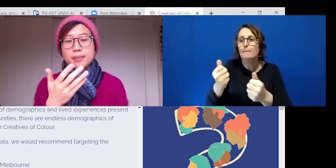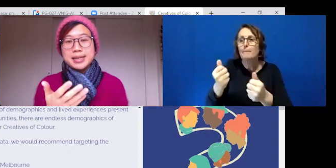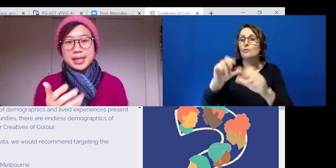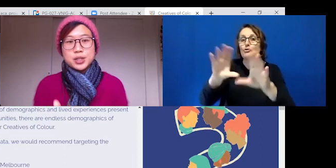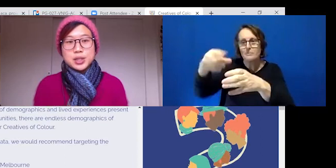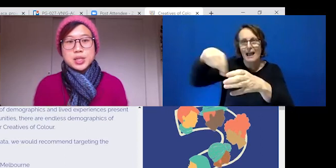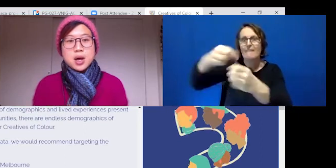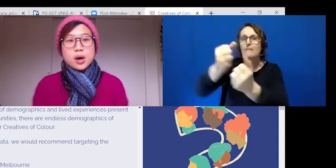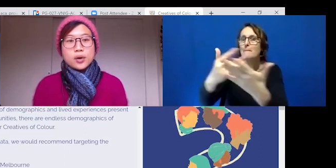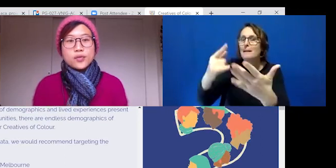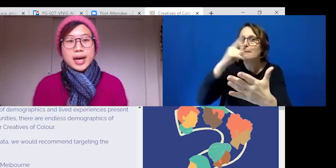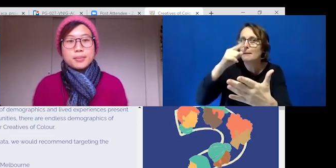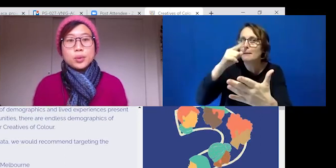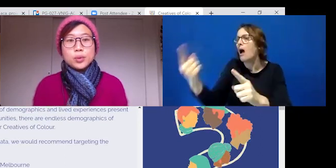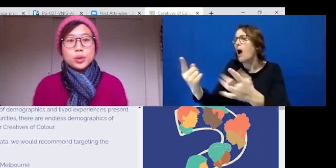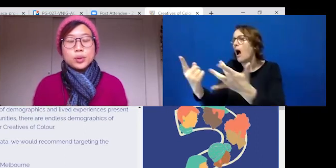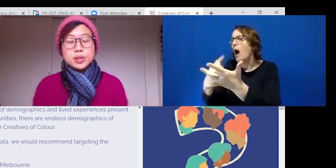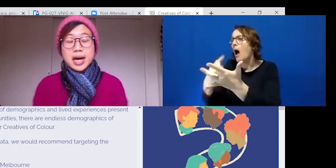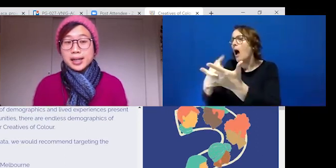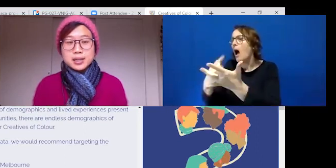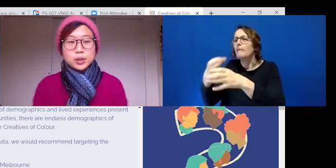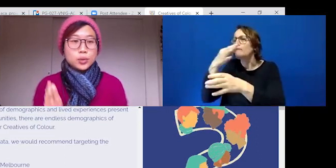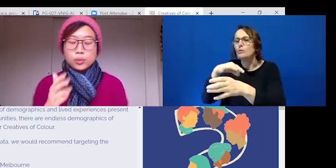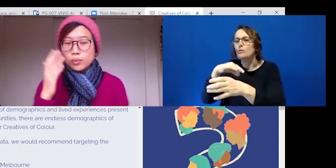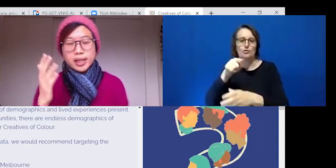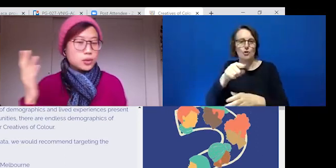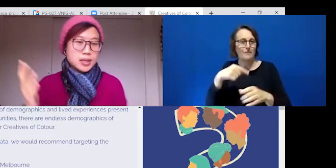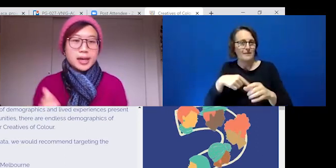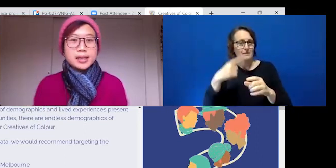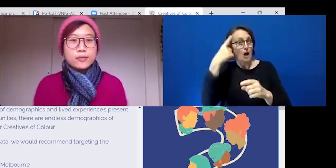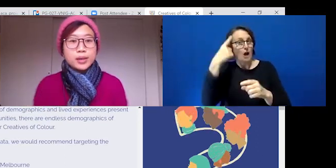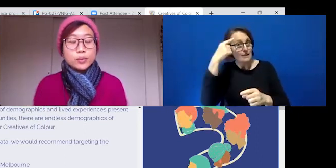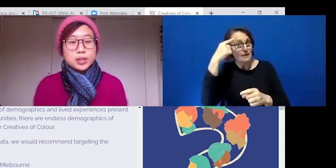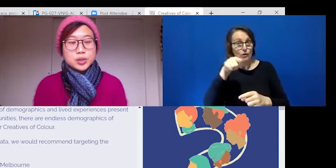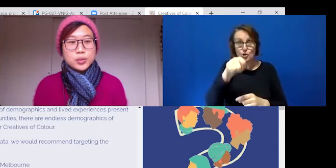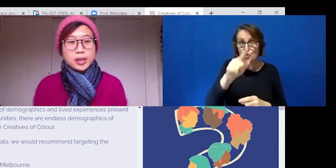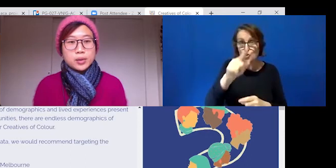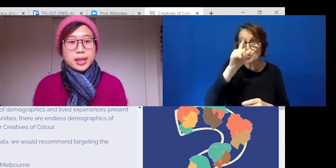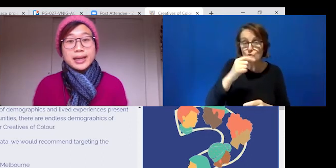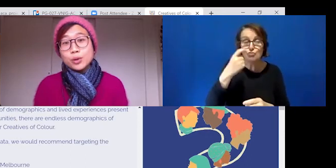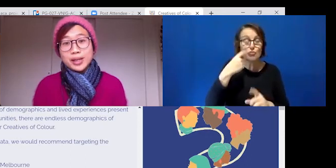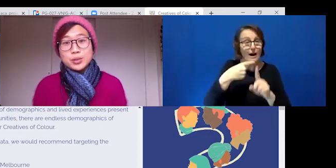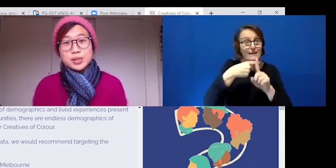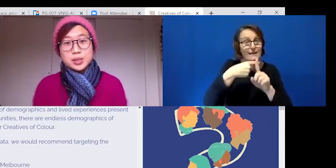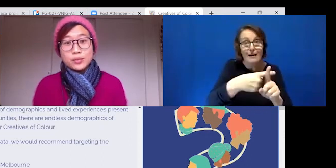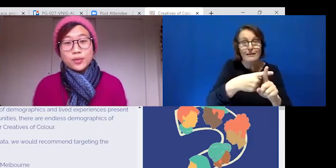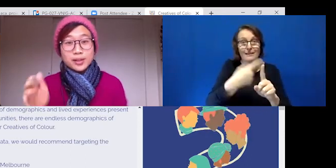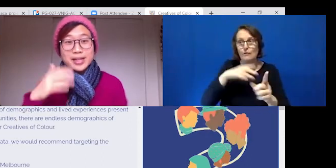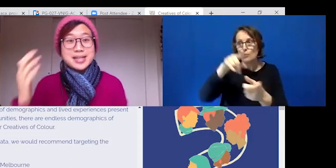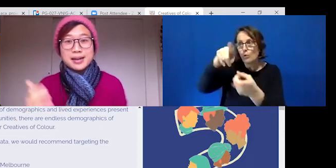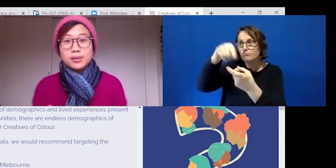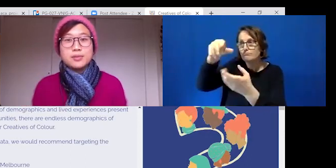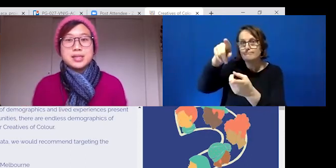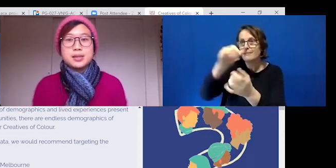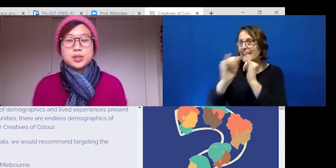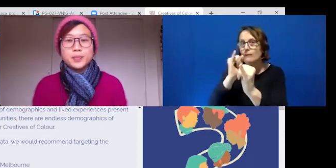our recommendations of who you could target, we could target if we were to, get more resources to further